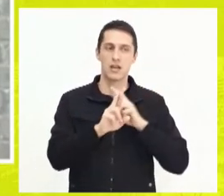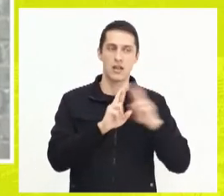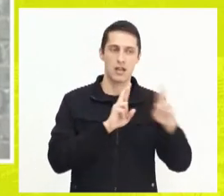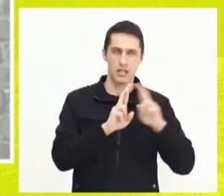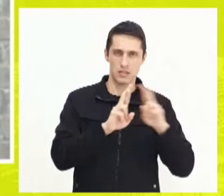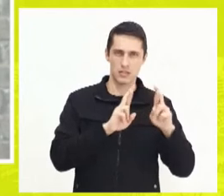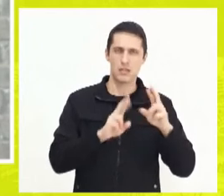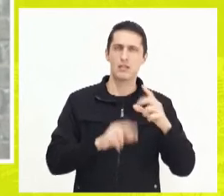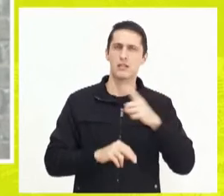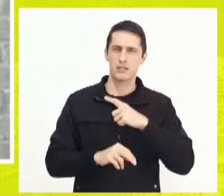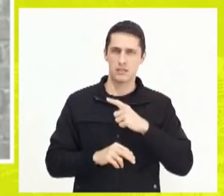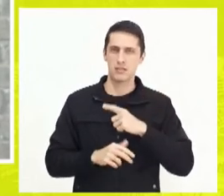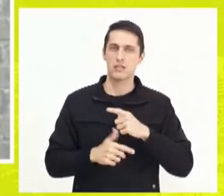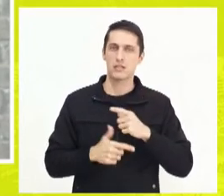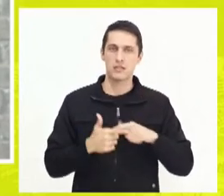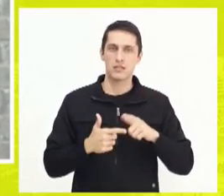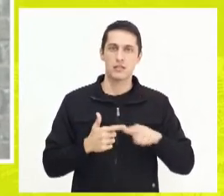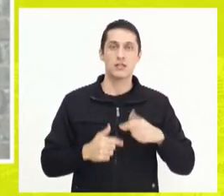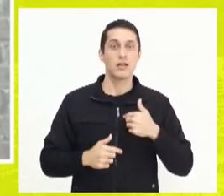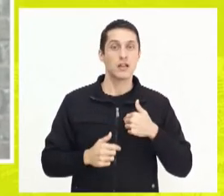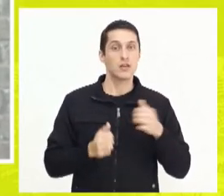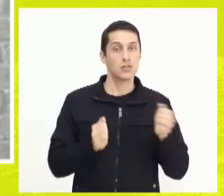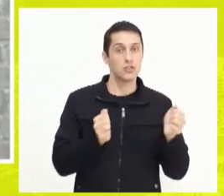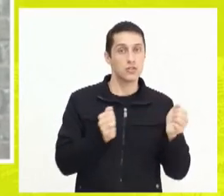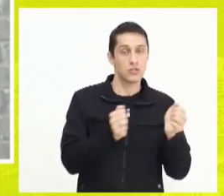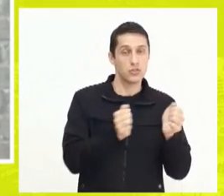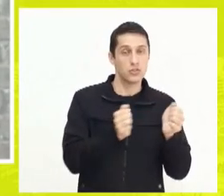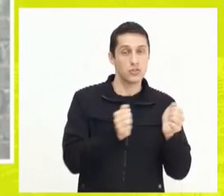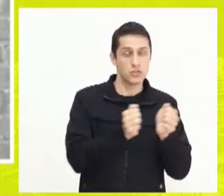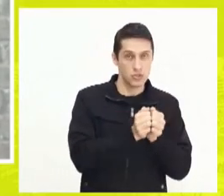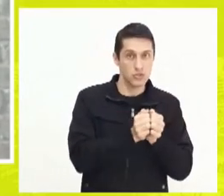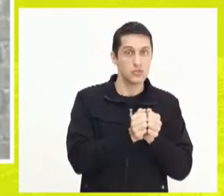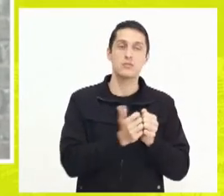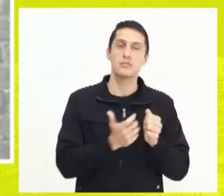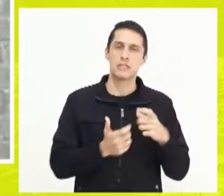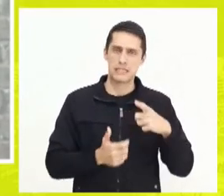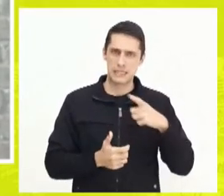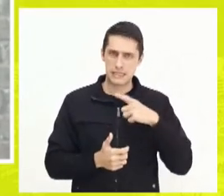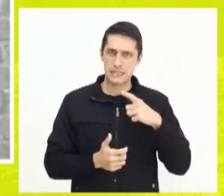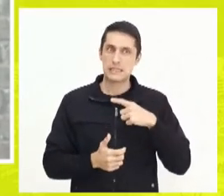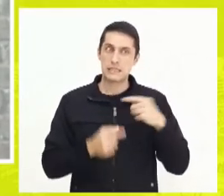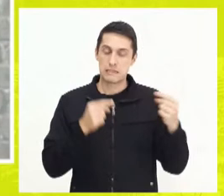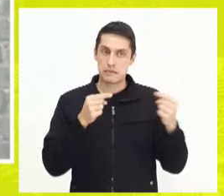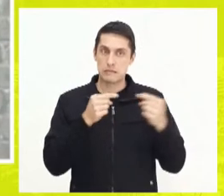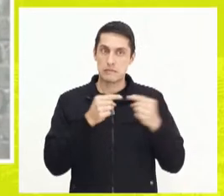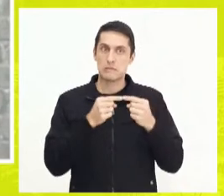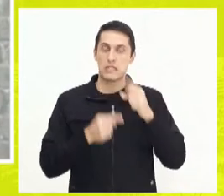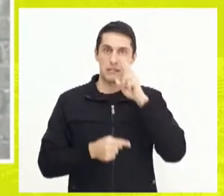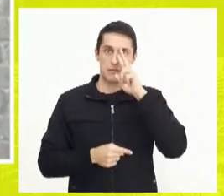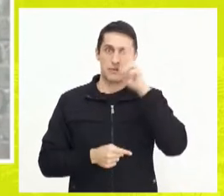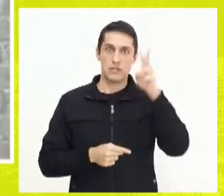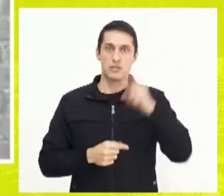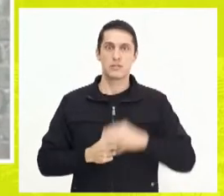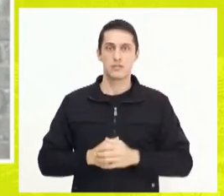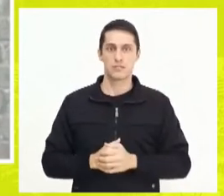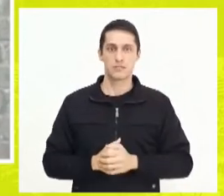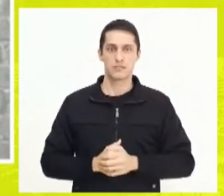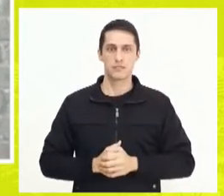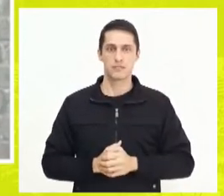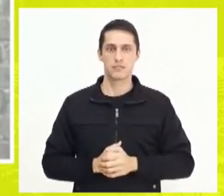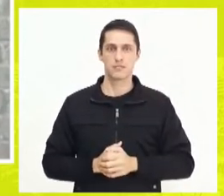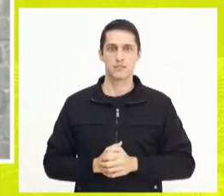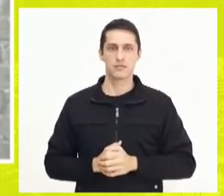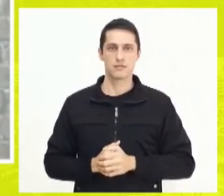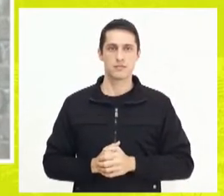this generated an impact on my partner and a big impact and i think